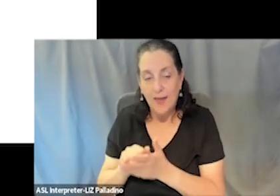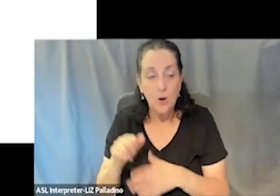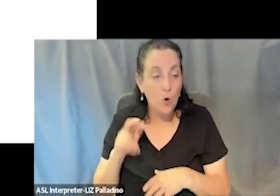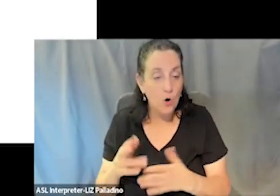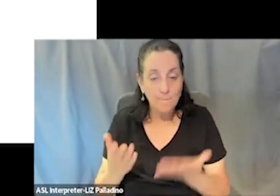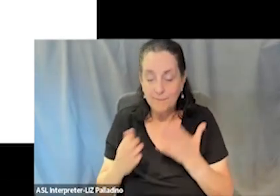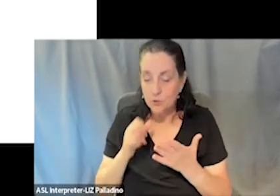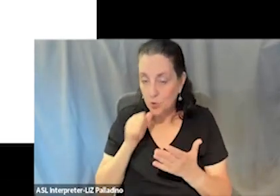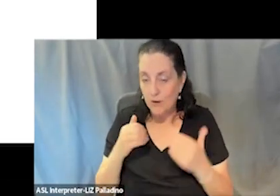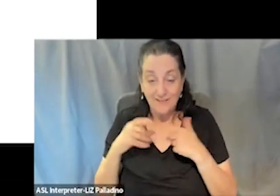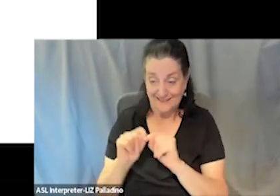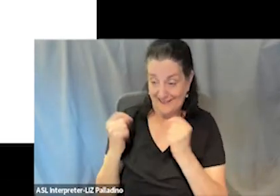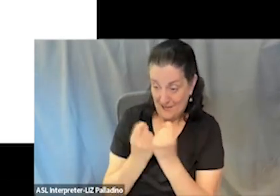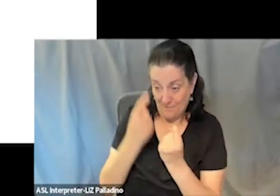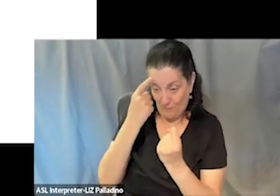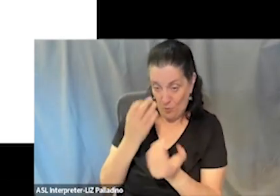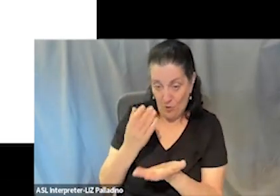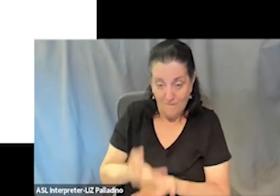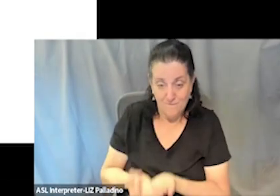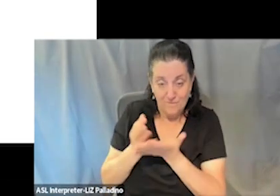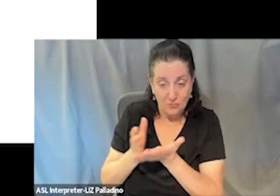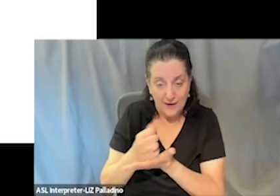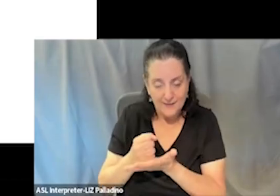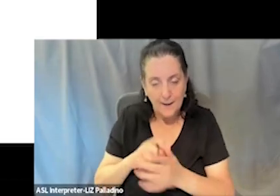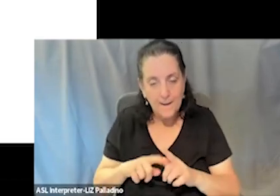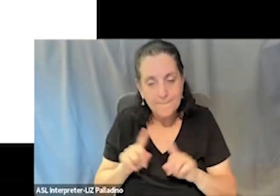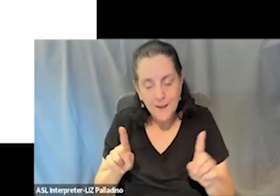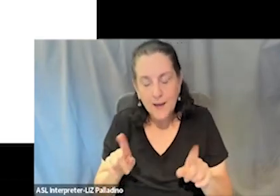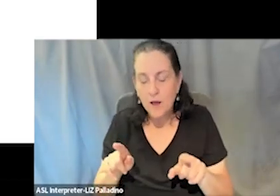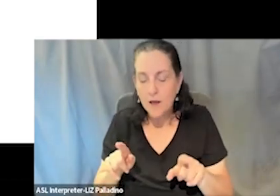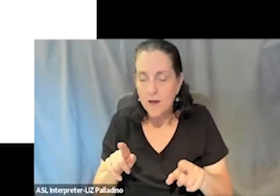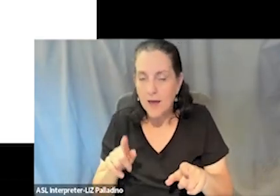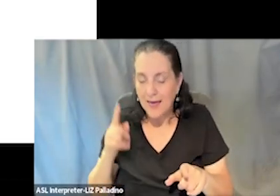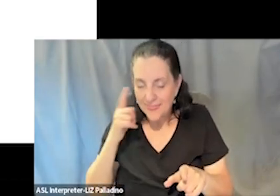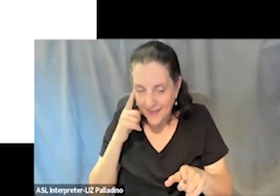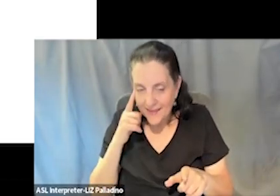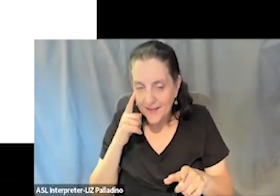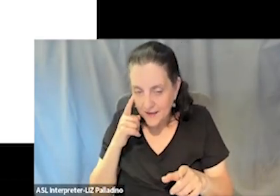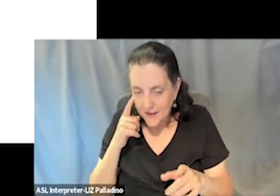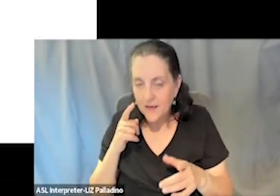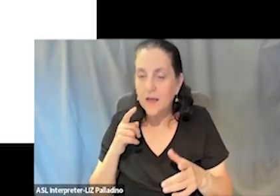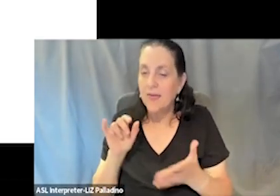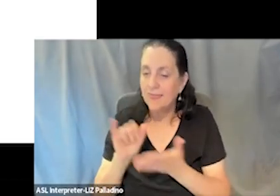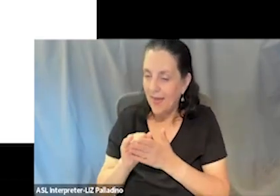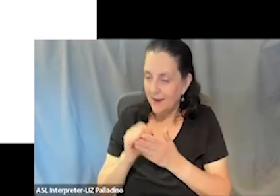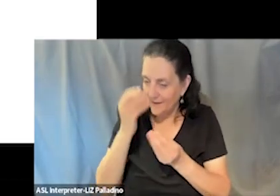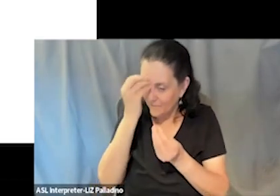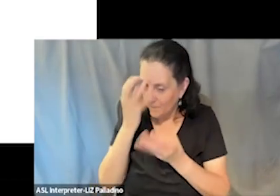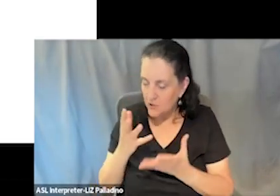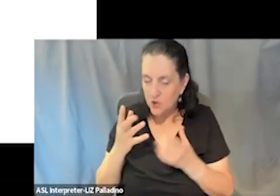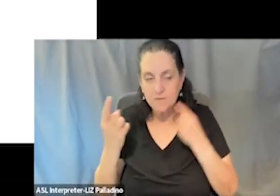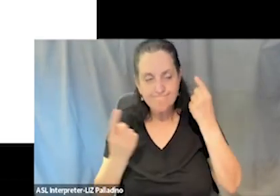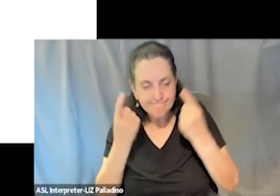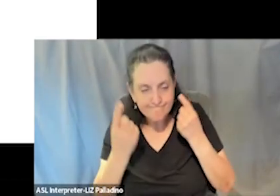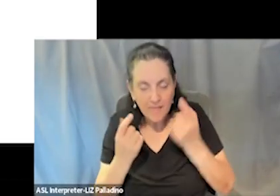outsourced fundraising team, I think it is helpful because it also extends the memory of the information. I think one of the